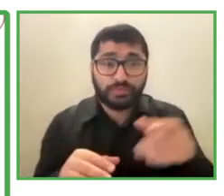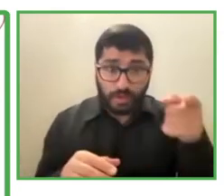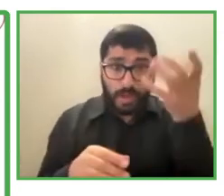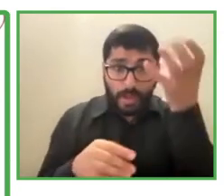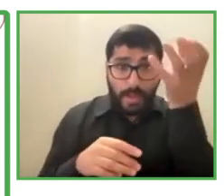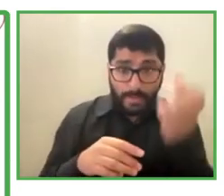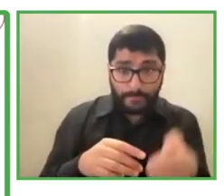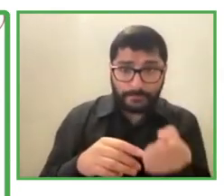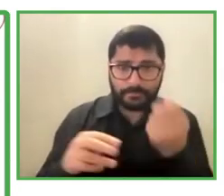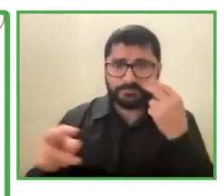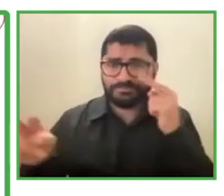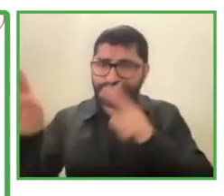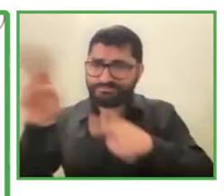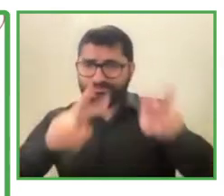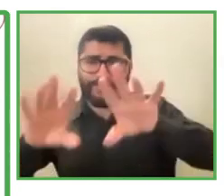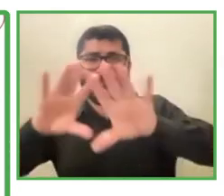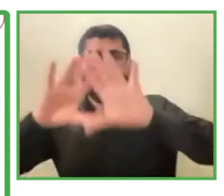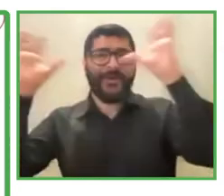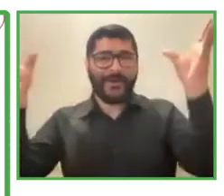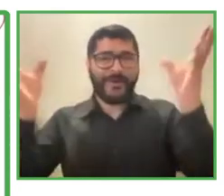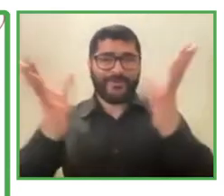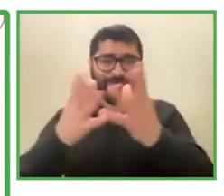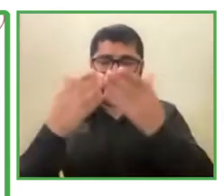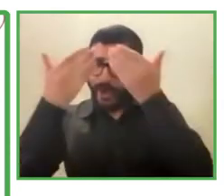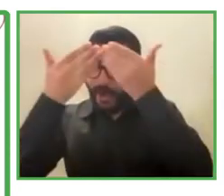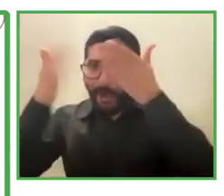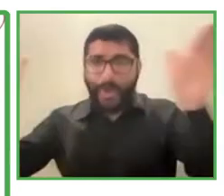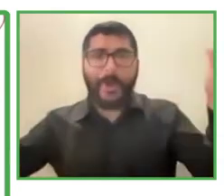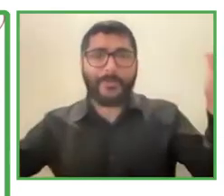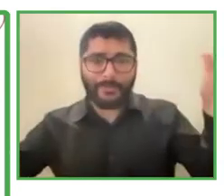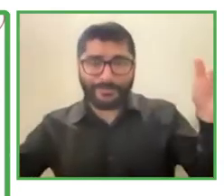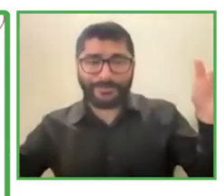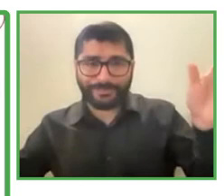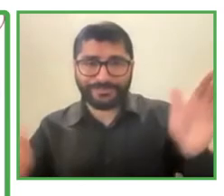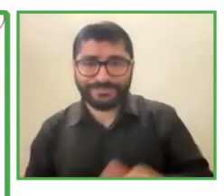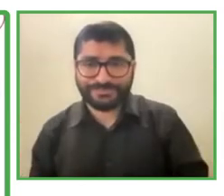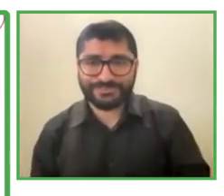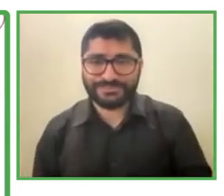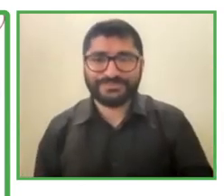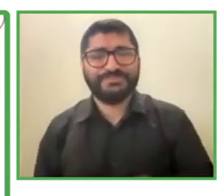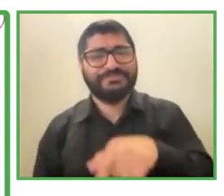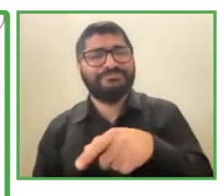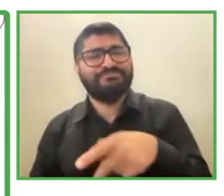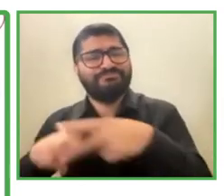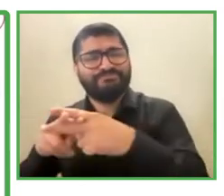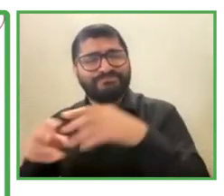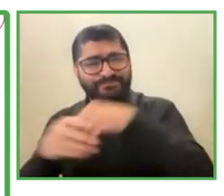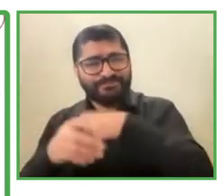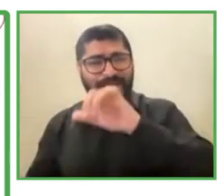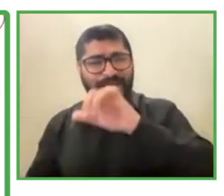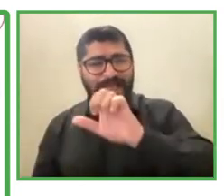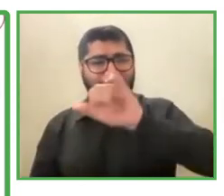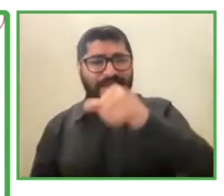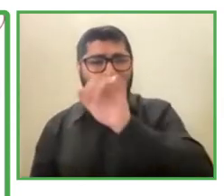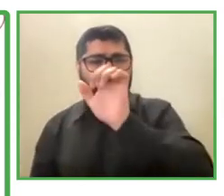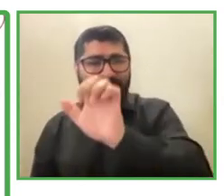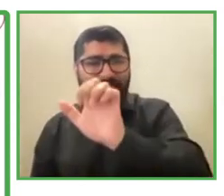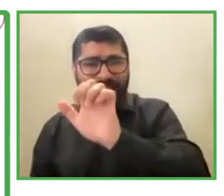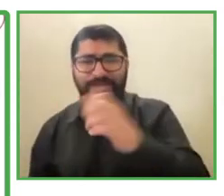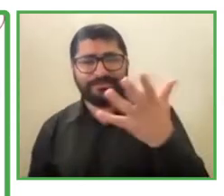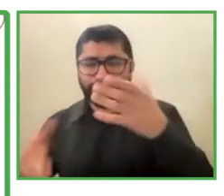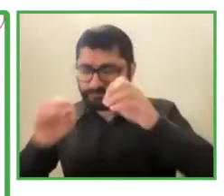The iTool has reached more than 10,000 users across 20 Indian states and